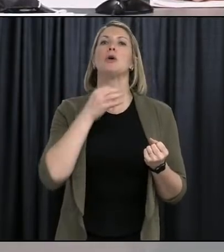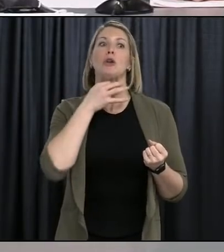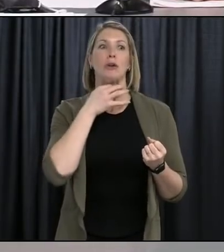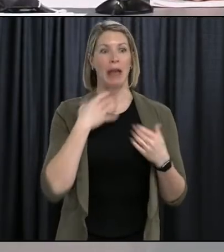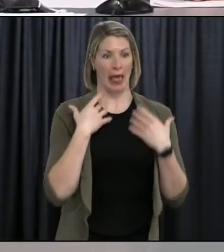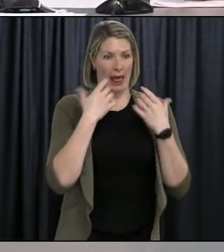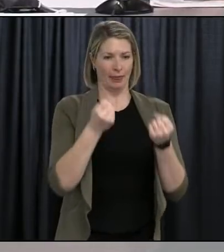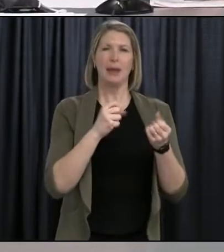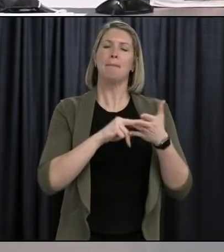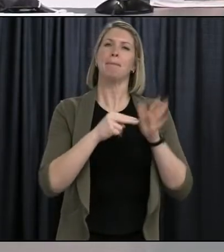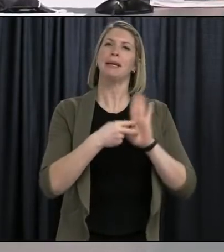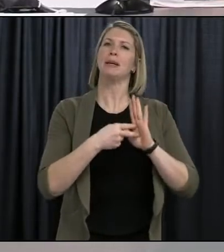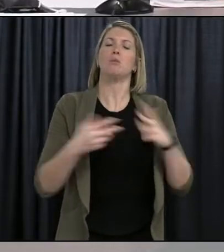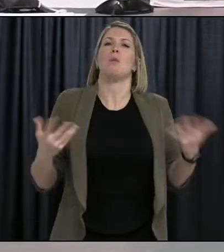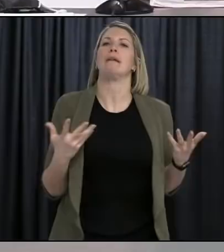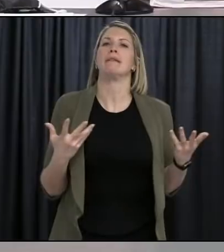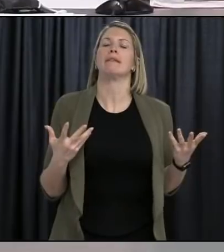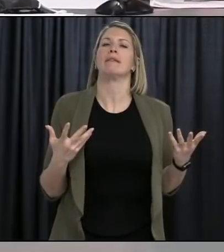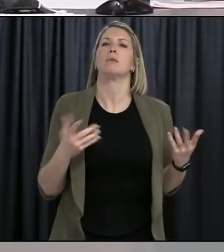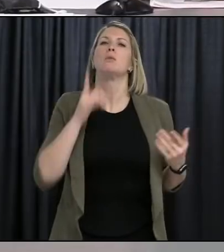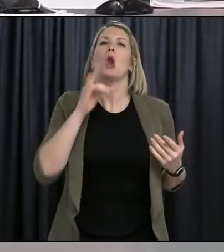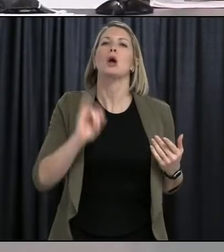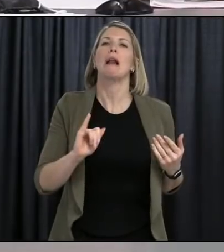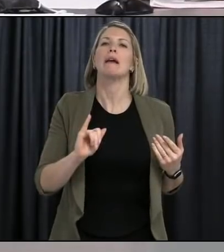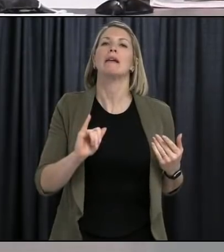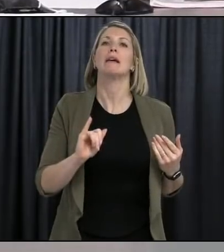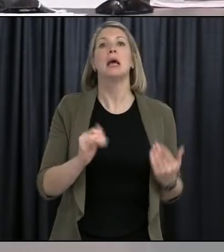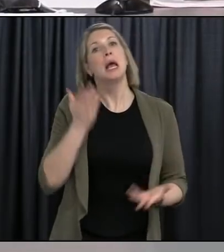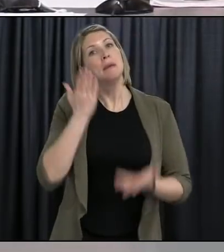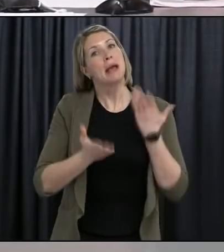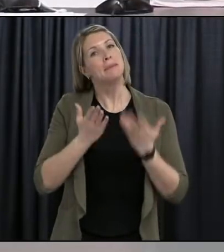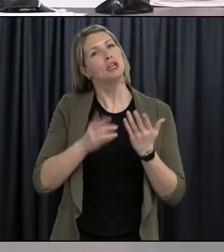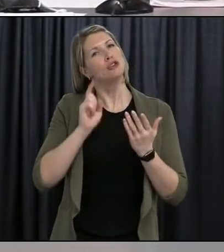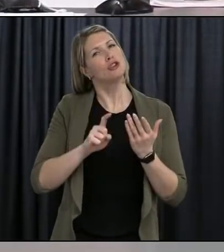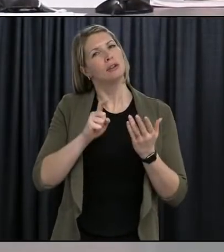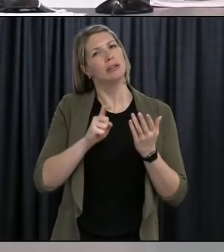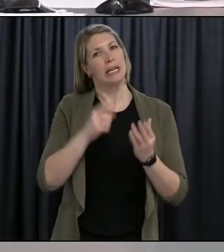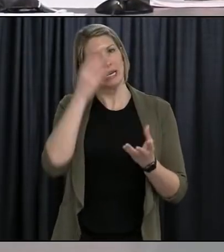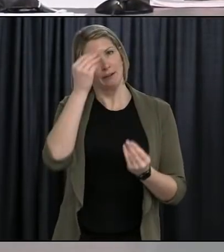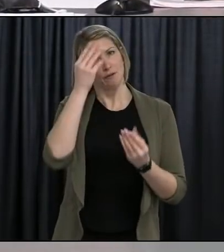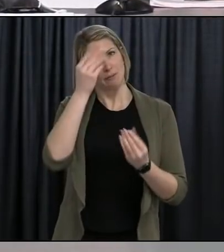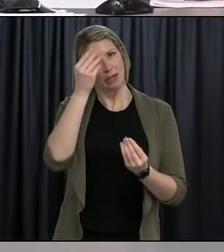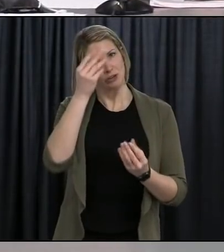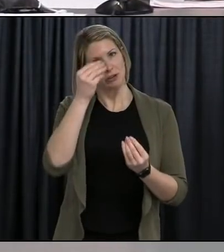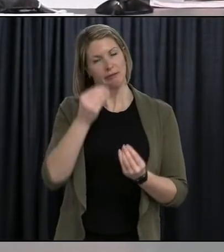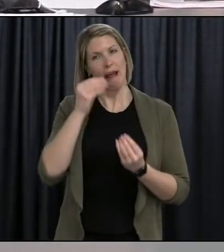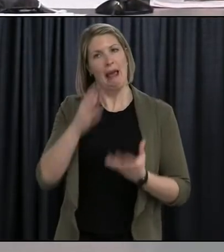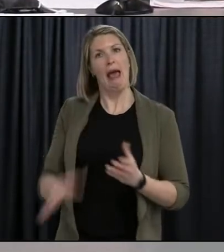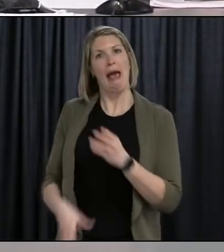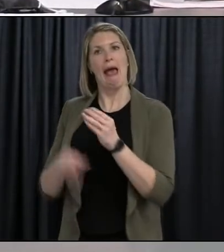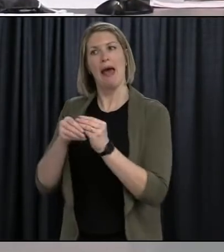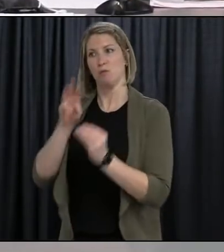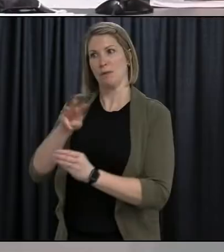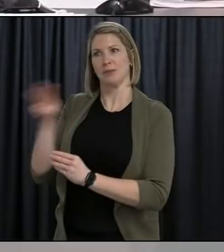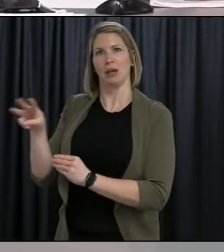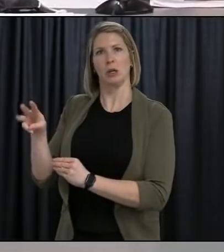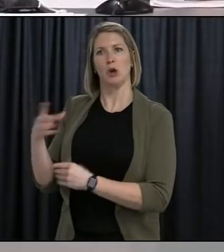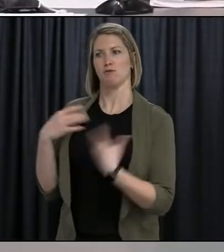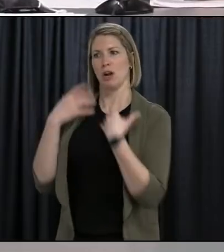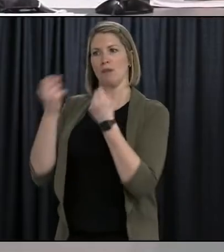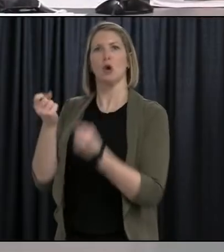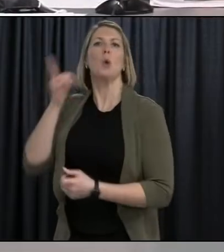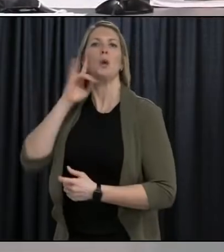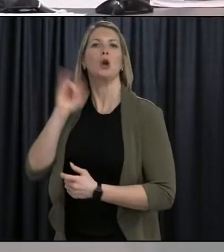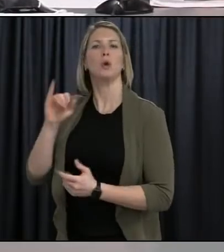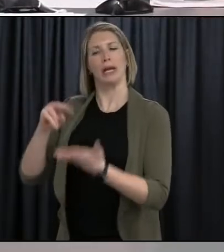that recovered category on the government website such that it will help us ease all of our anxiety around it. So at the